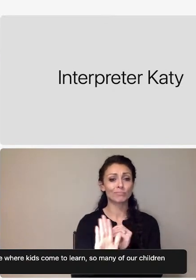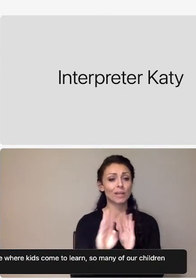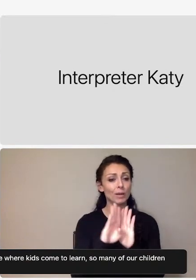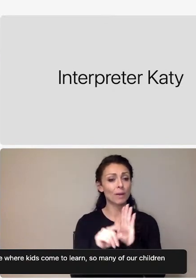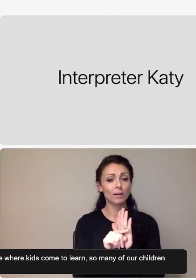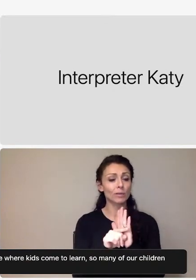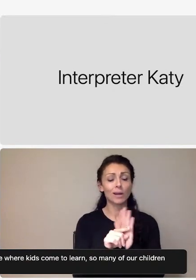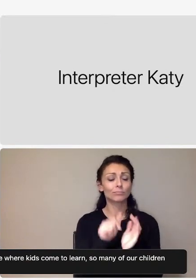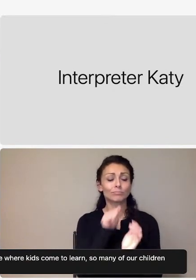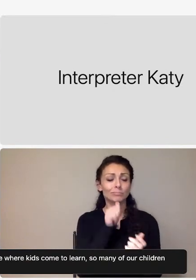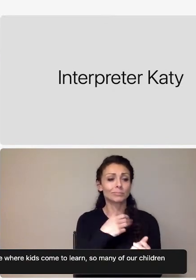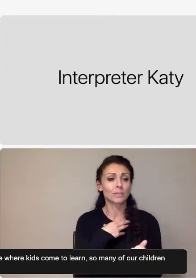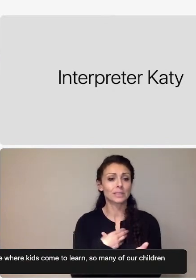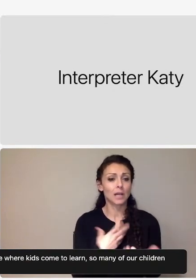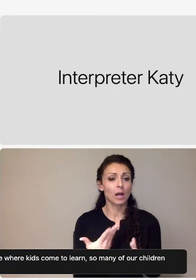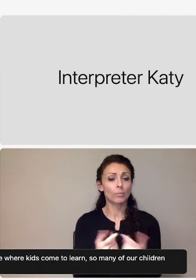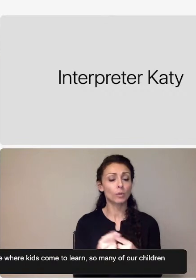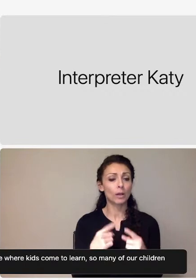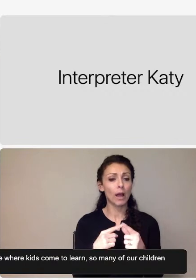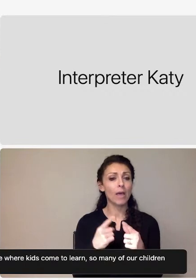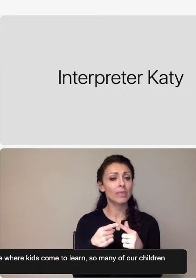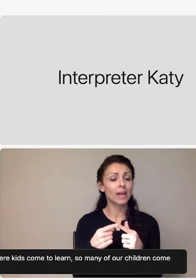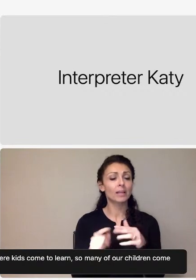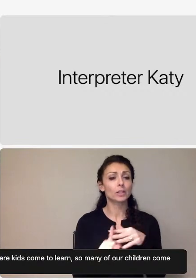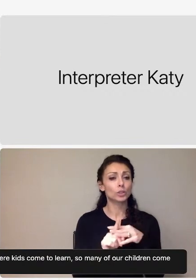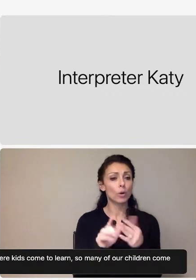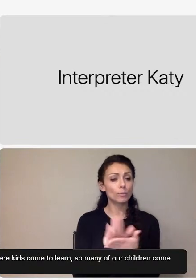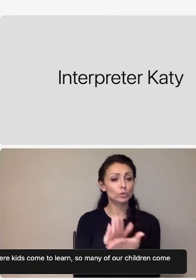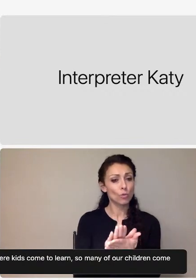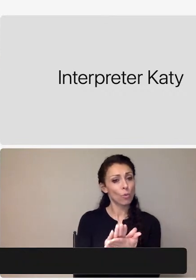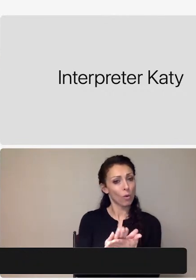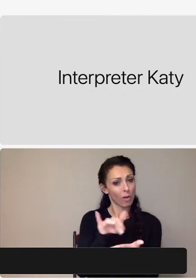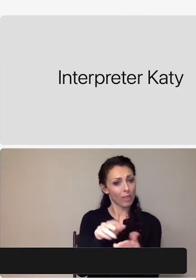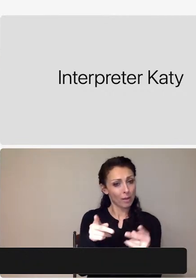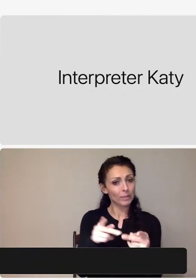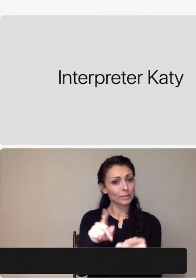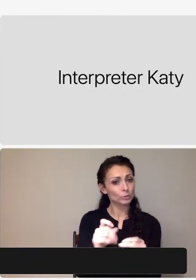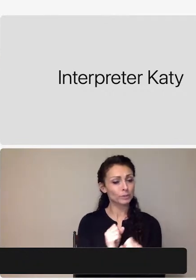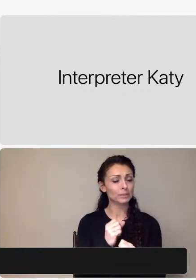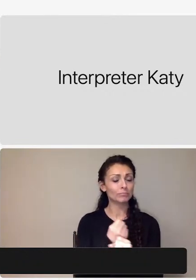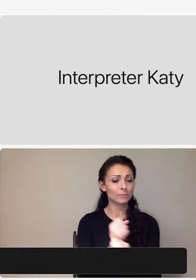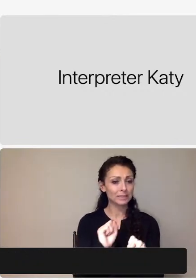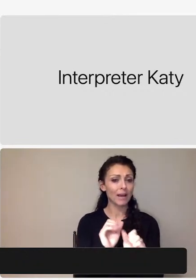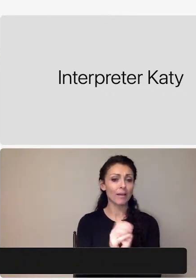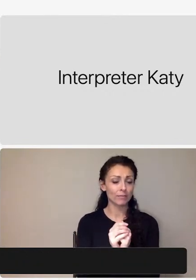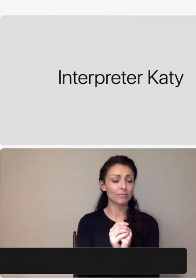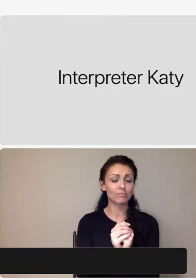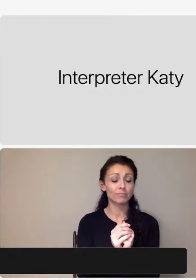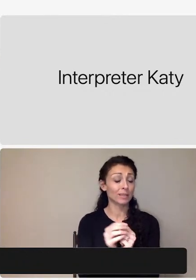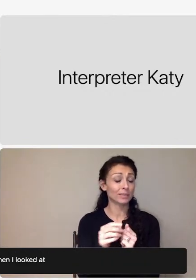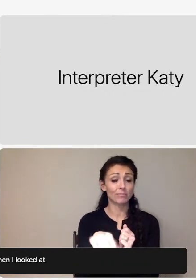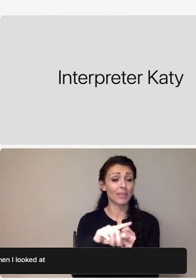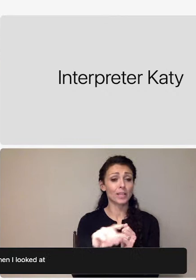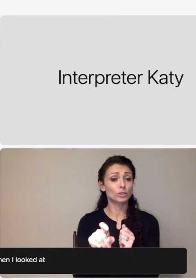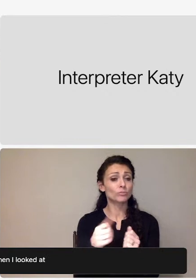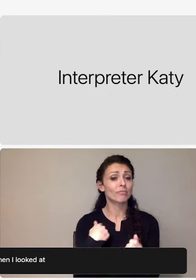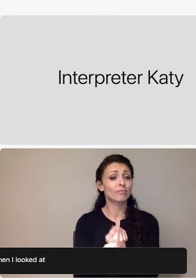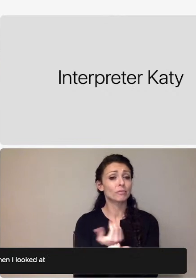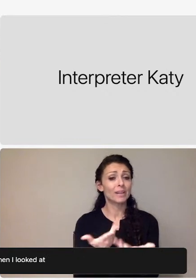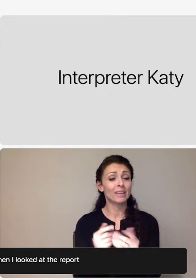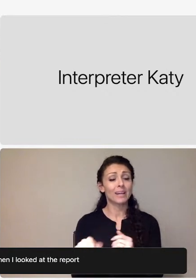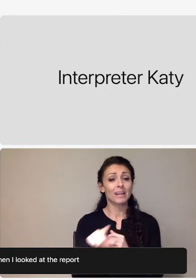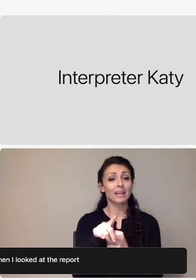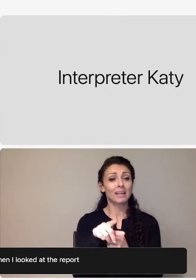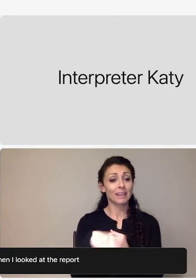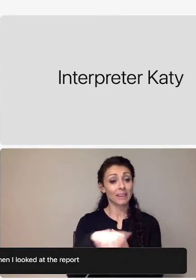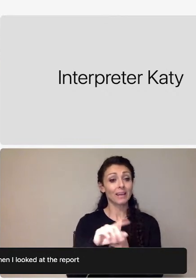desirable and when they come to school it should be a safe place and it should have all the things that need when i looked at the report of